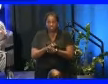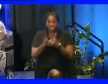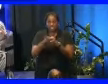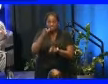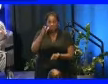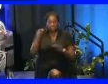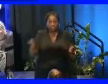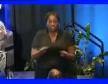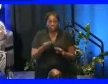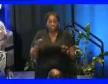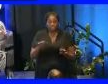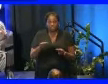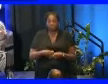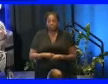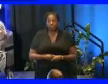injury.